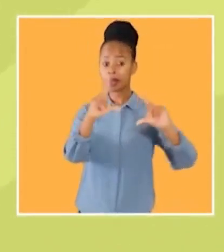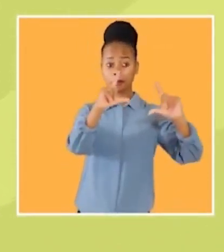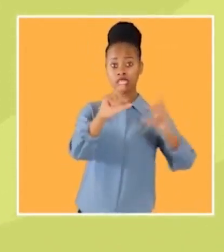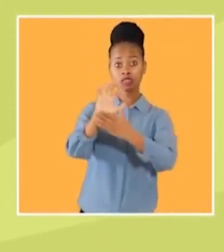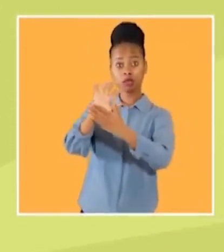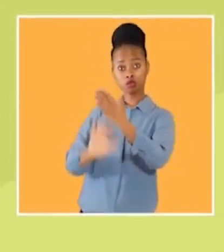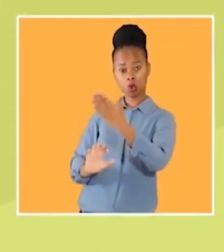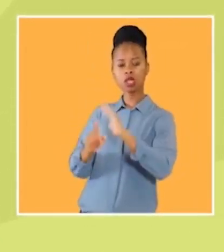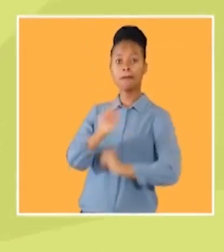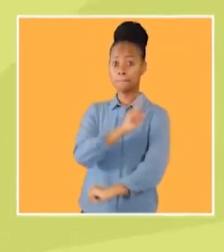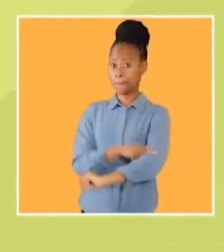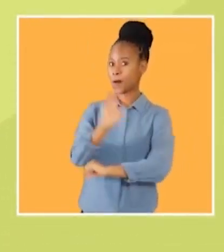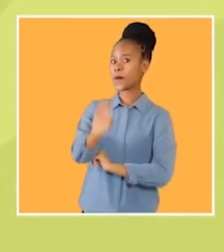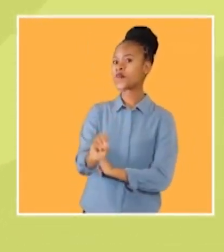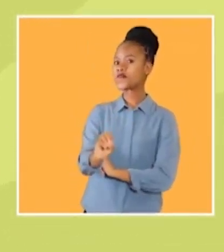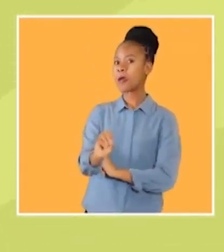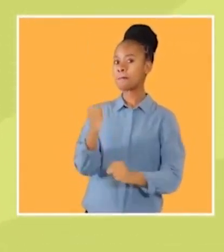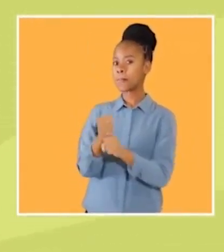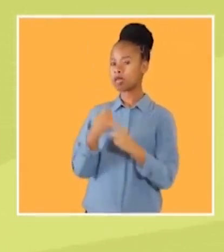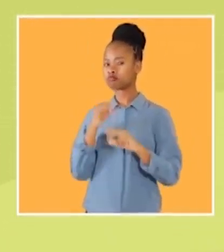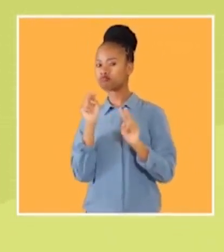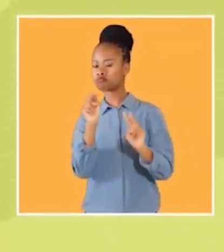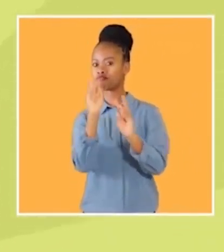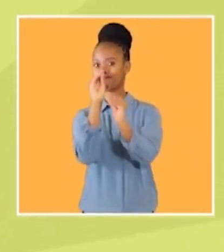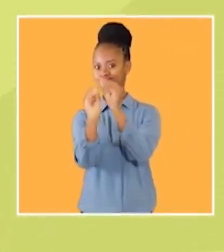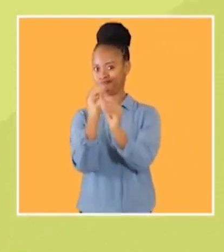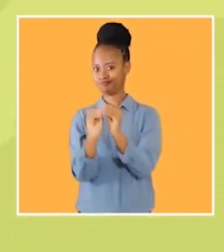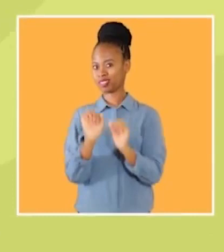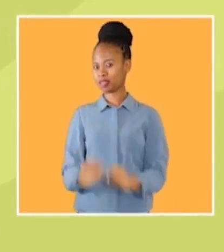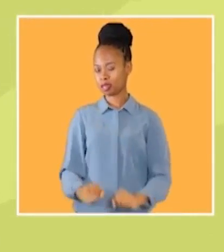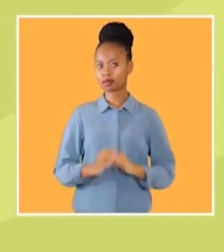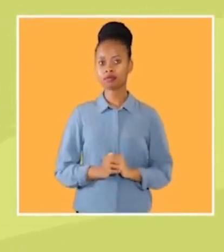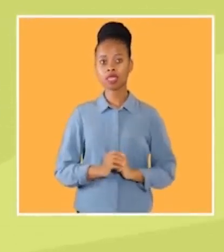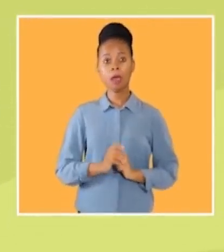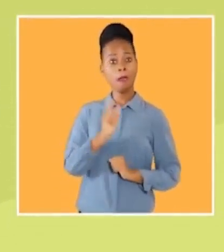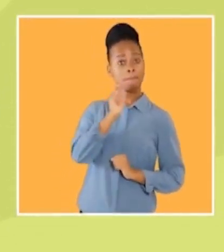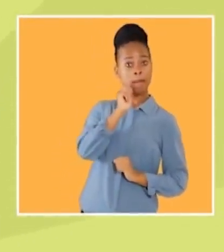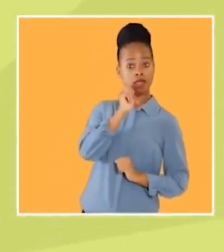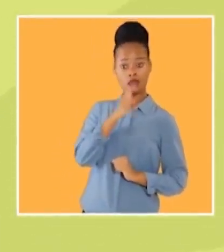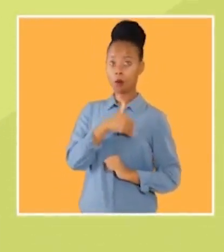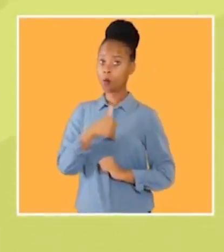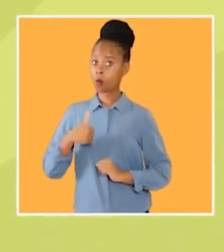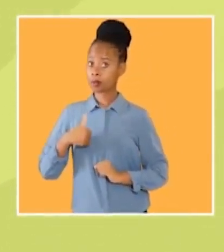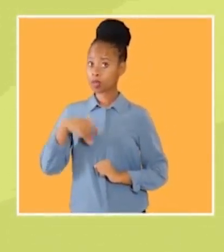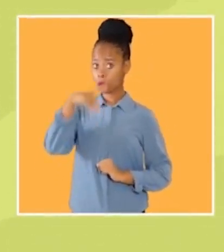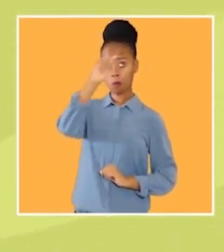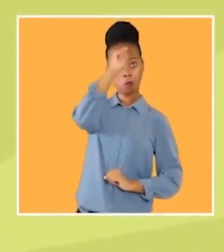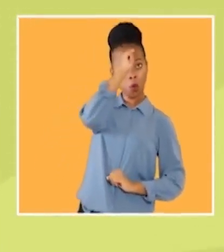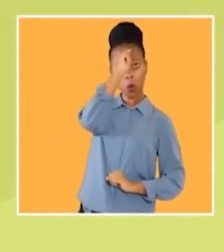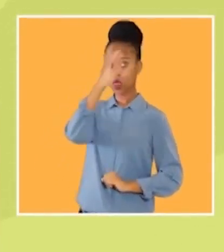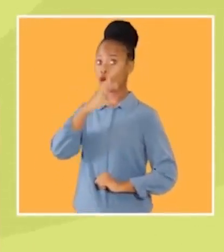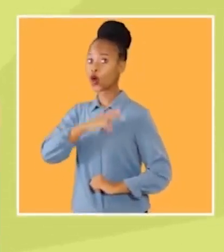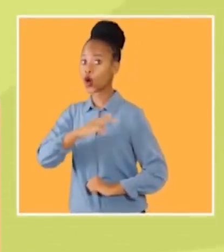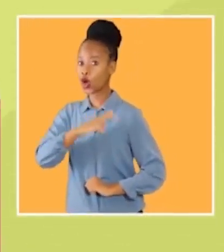be powerful tools for shaping our views of the world. Men and women, boys and girls are